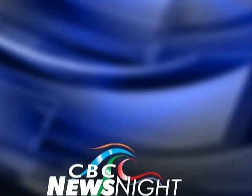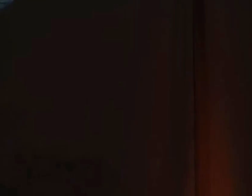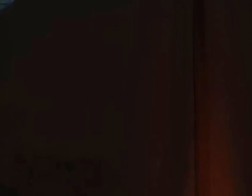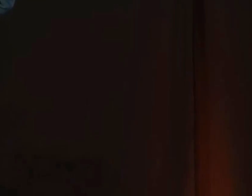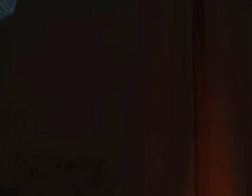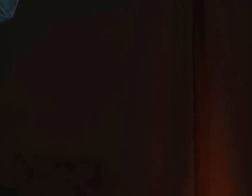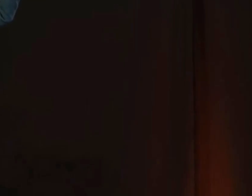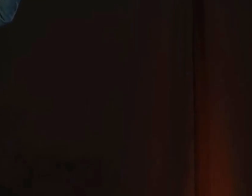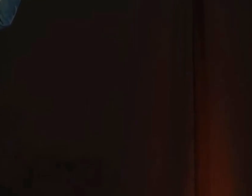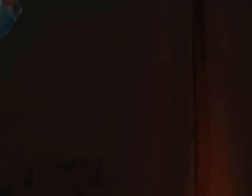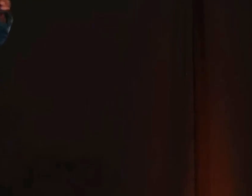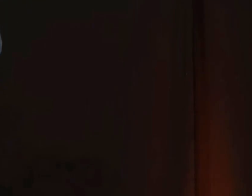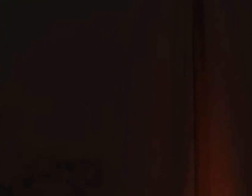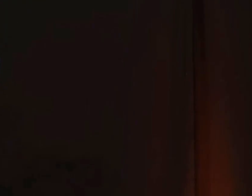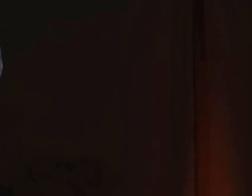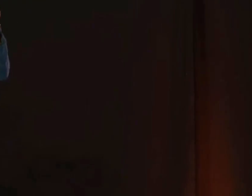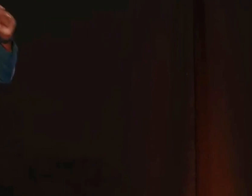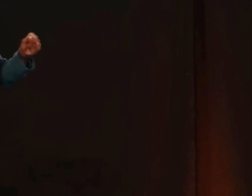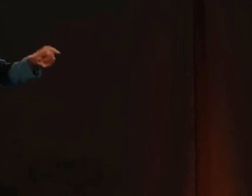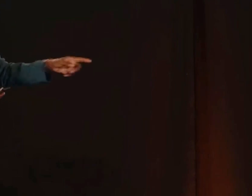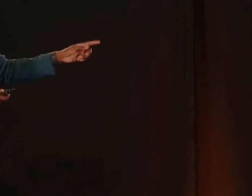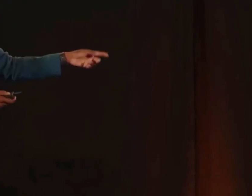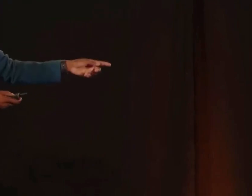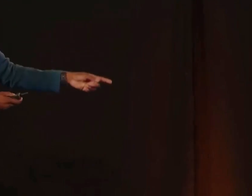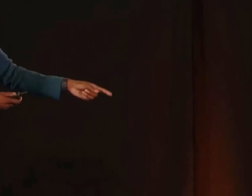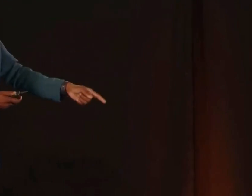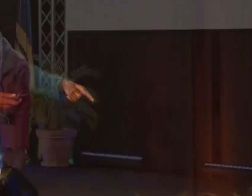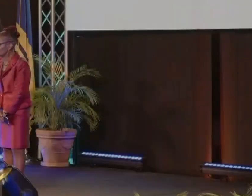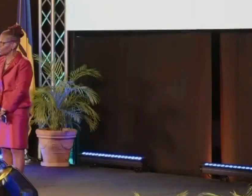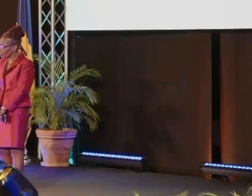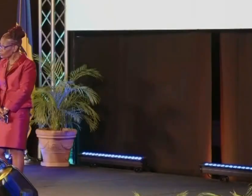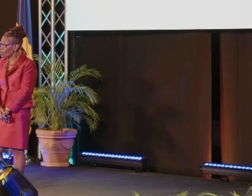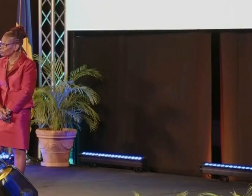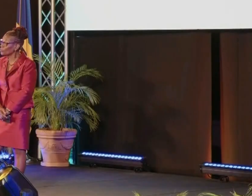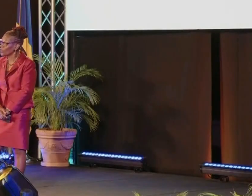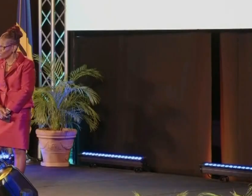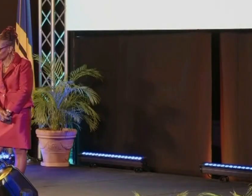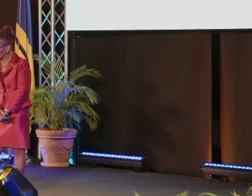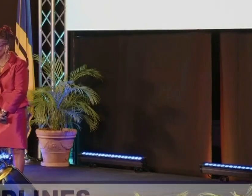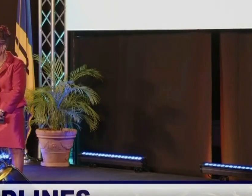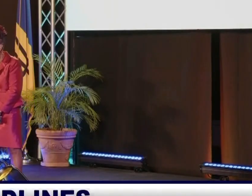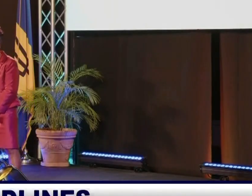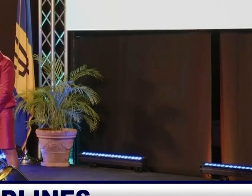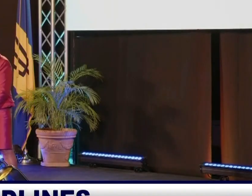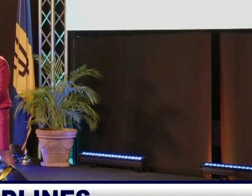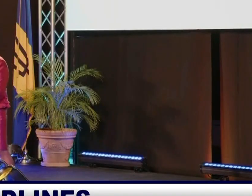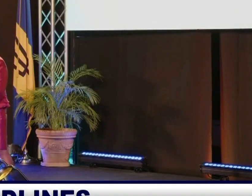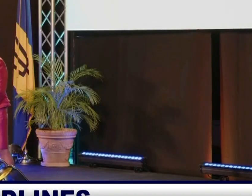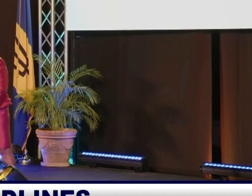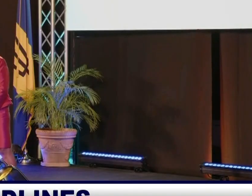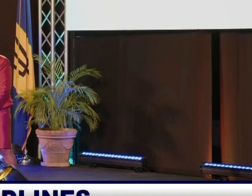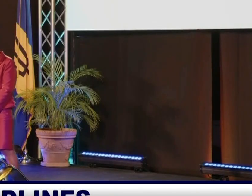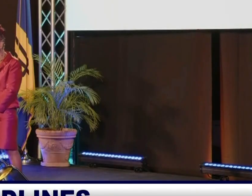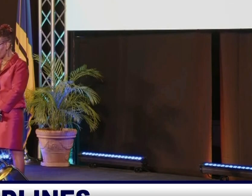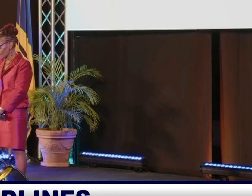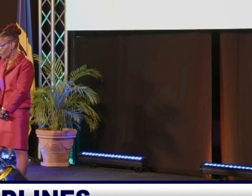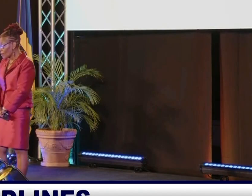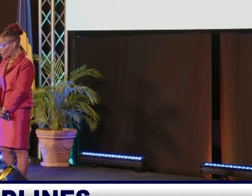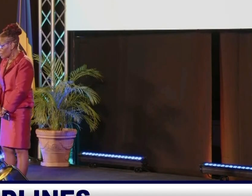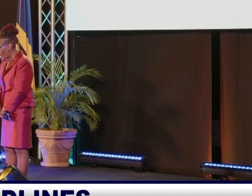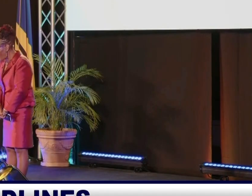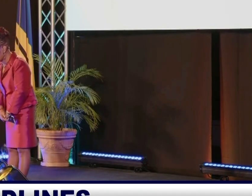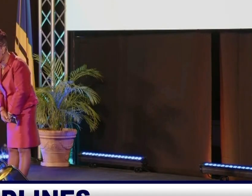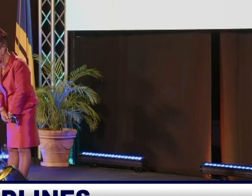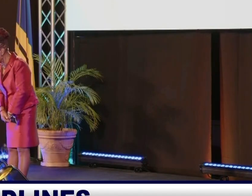In the news tonight, the Prime Minister and education officials share details of the proposal to replace the Barbados secondary